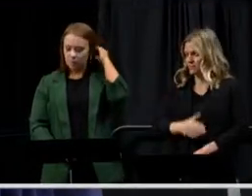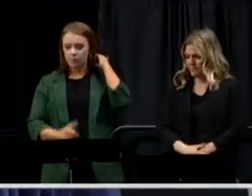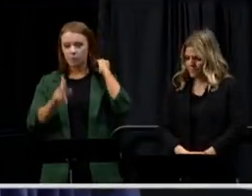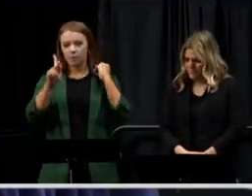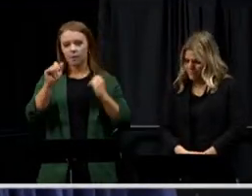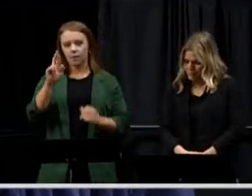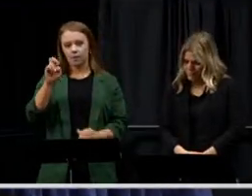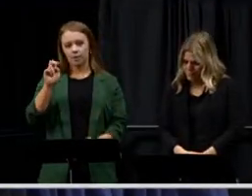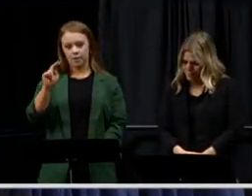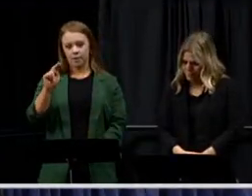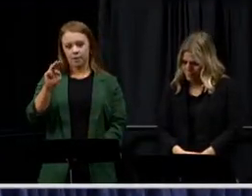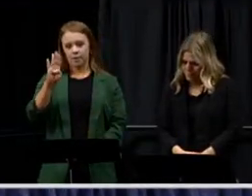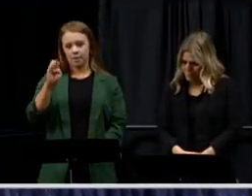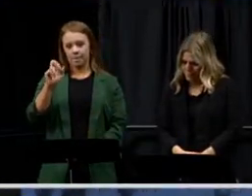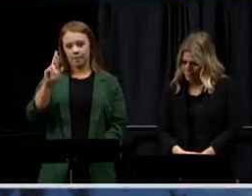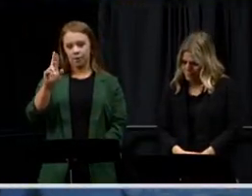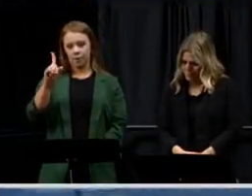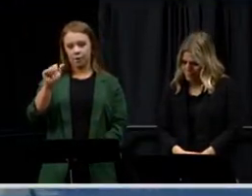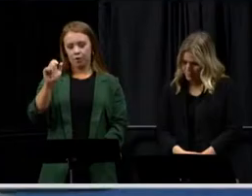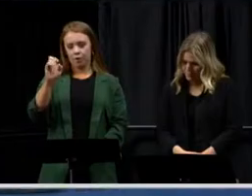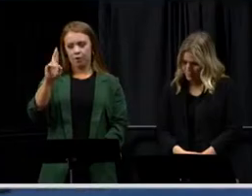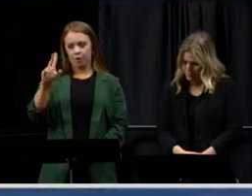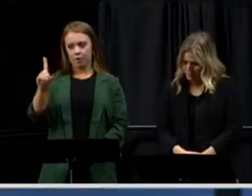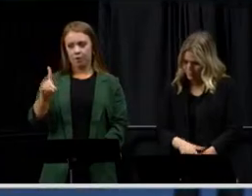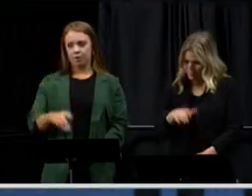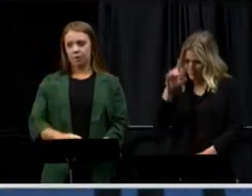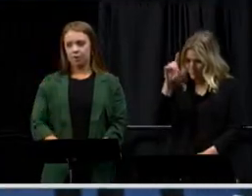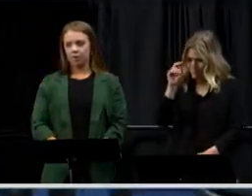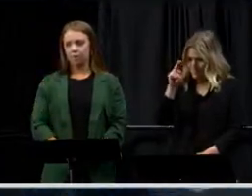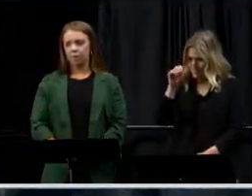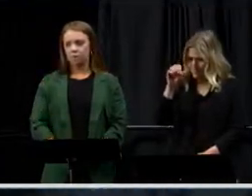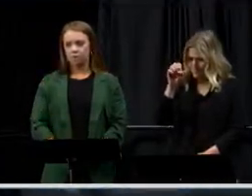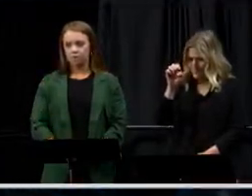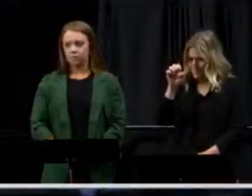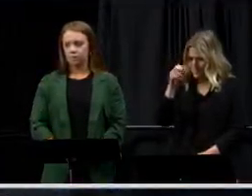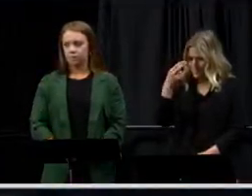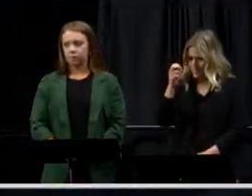Karen Diara Bernard. Denise Hernandez.